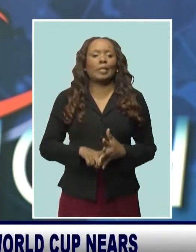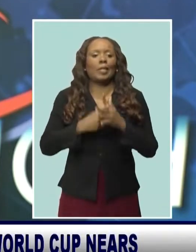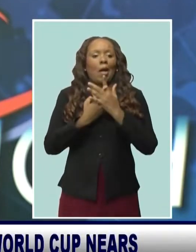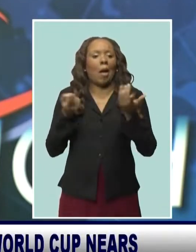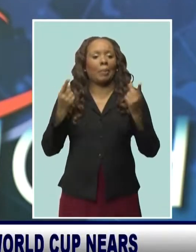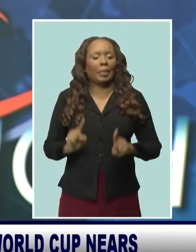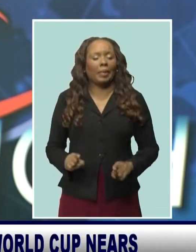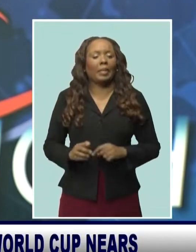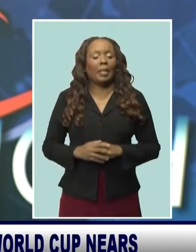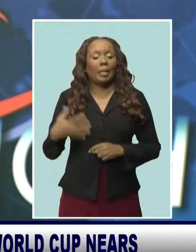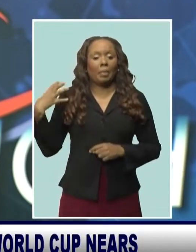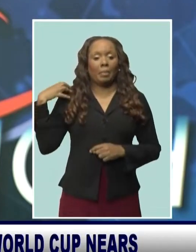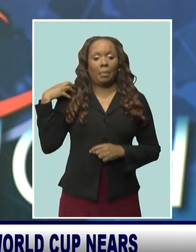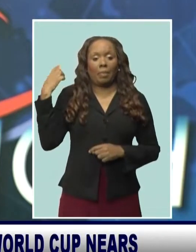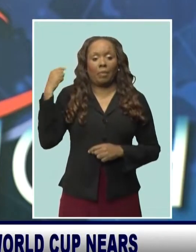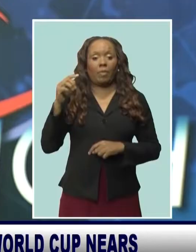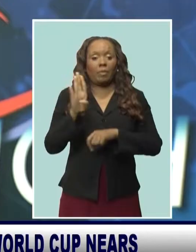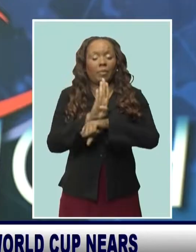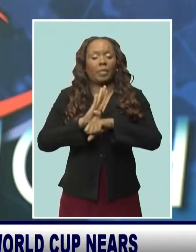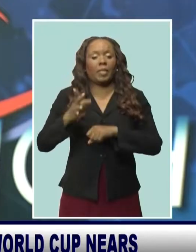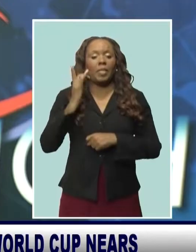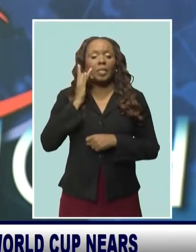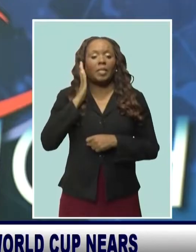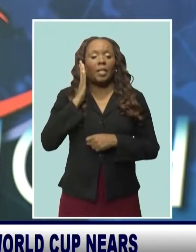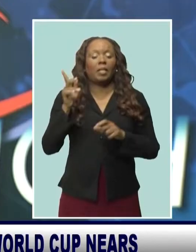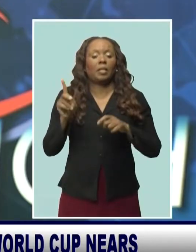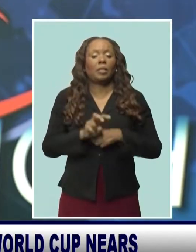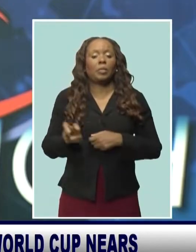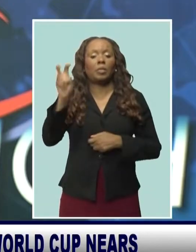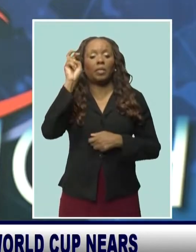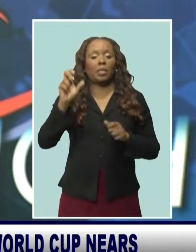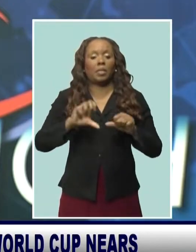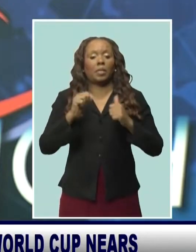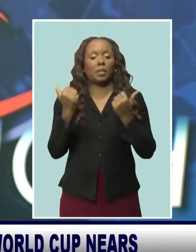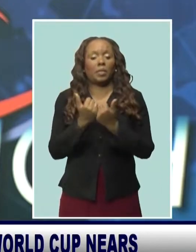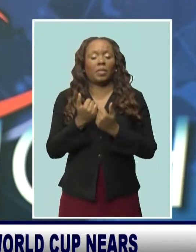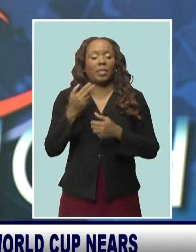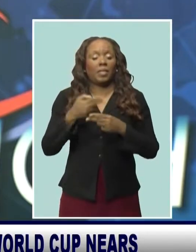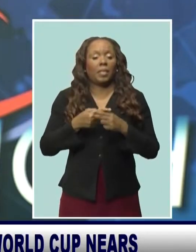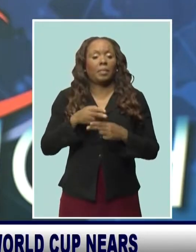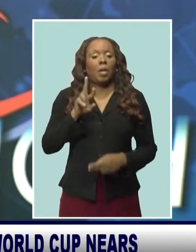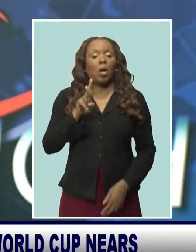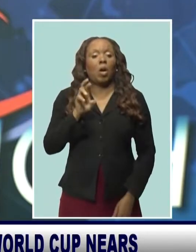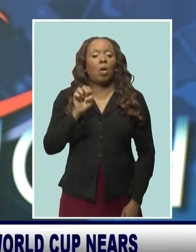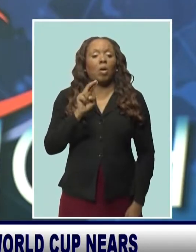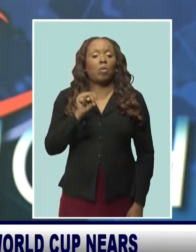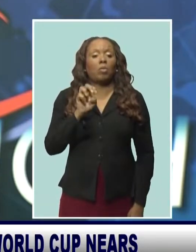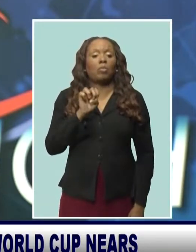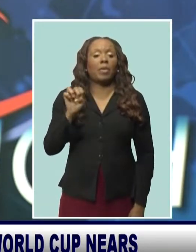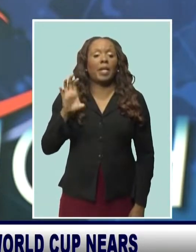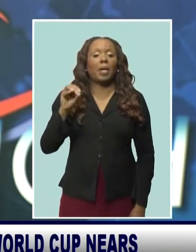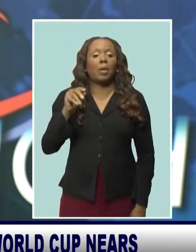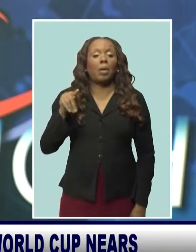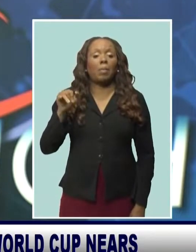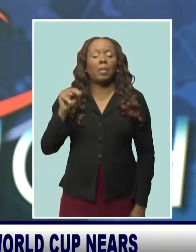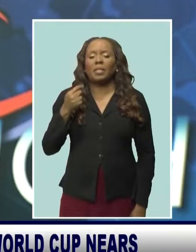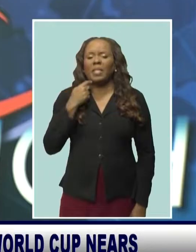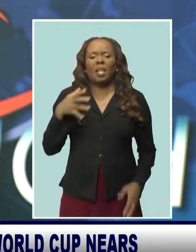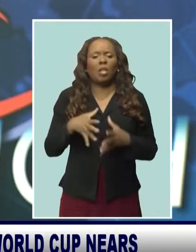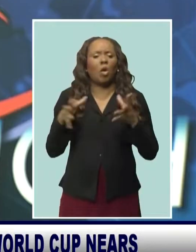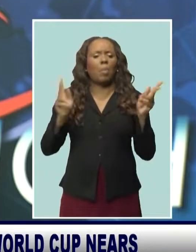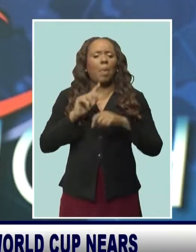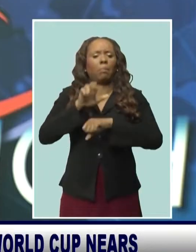sector. Chairman of the Barbados Hotel and Tourism Association, Renee Coppin, says it is recording strong bookings ahead of next